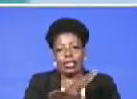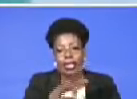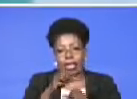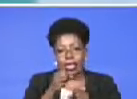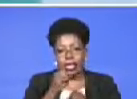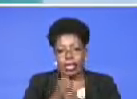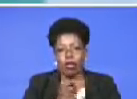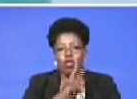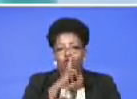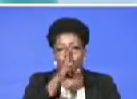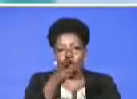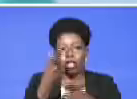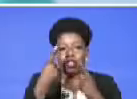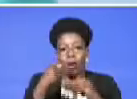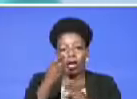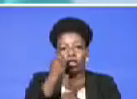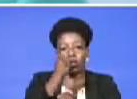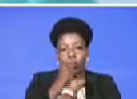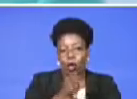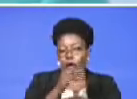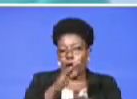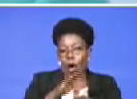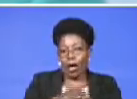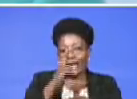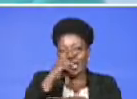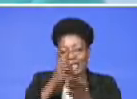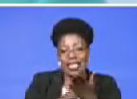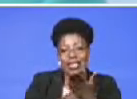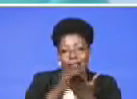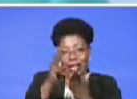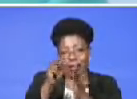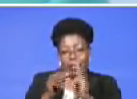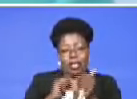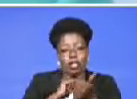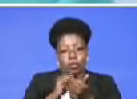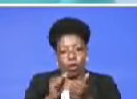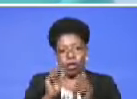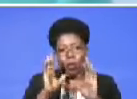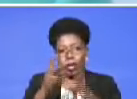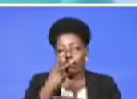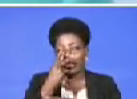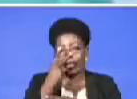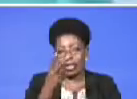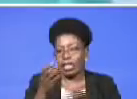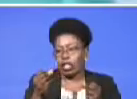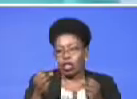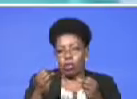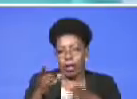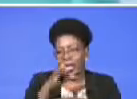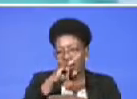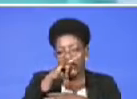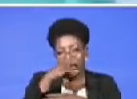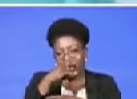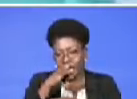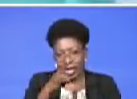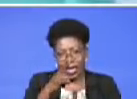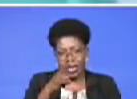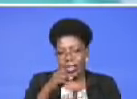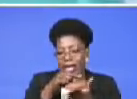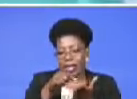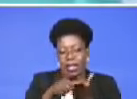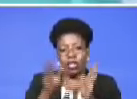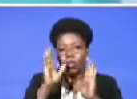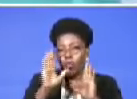we're really trying to work on kids' development in all sports, so it's great to see so many kids in this